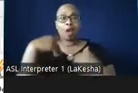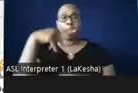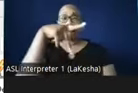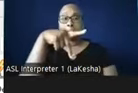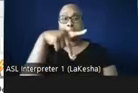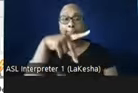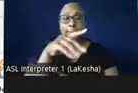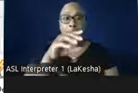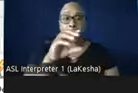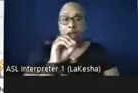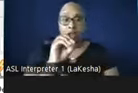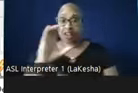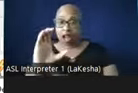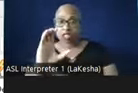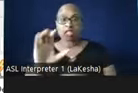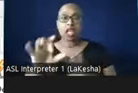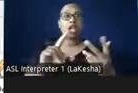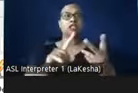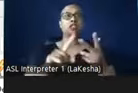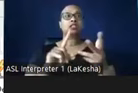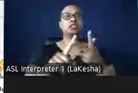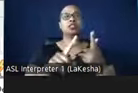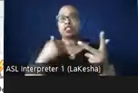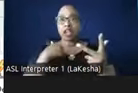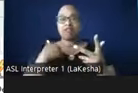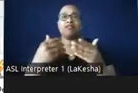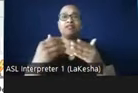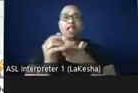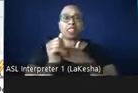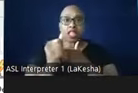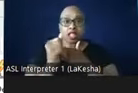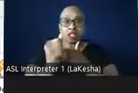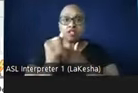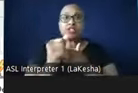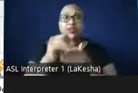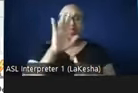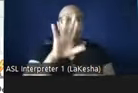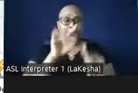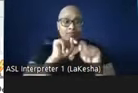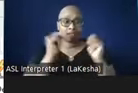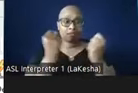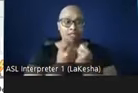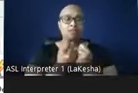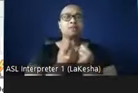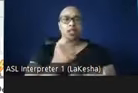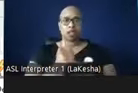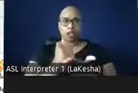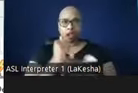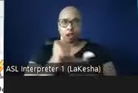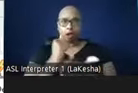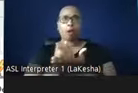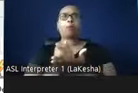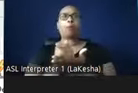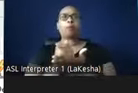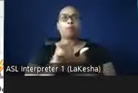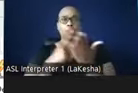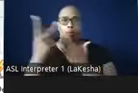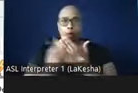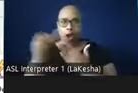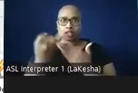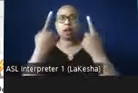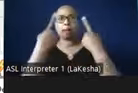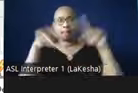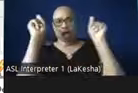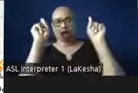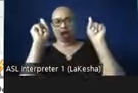management that support it, and that they have leadership in their team that can help execute the project. So we kind of, you know, developed the